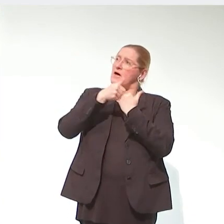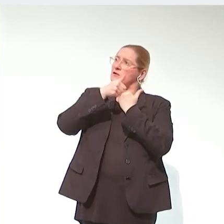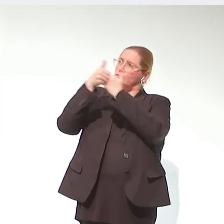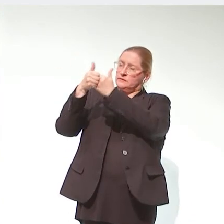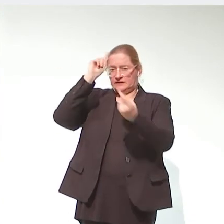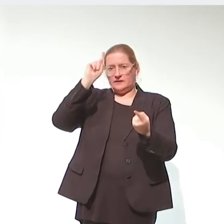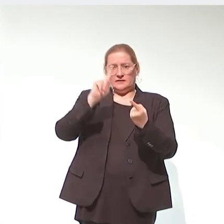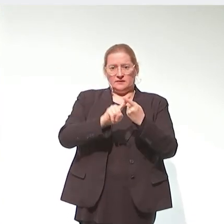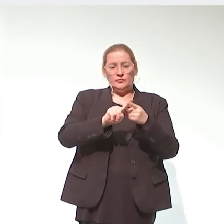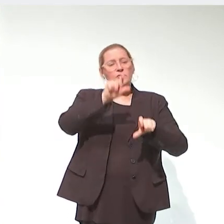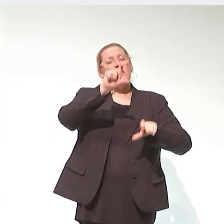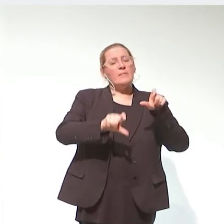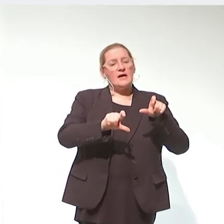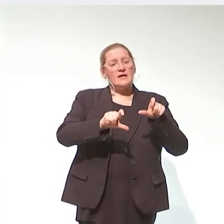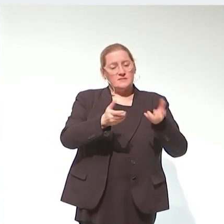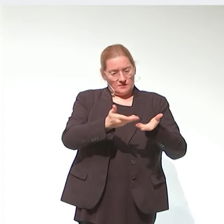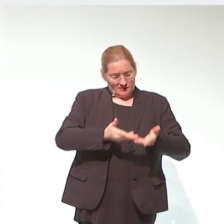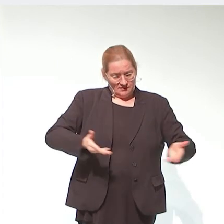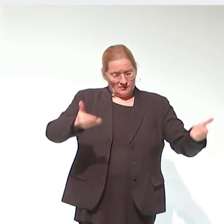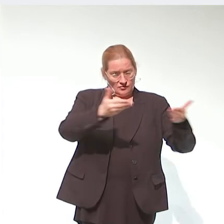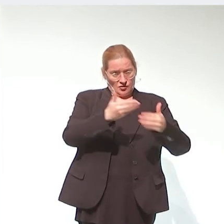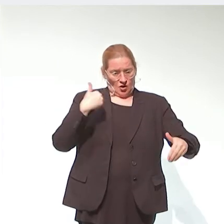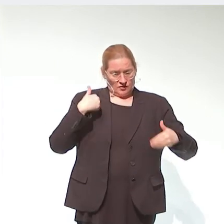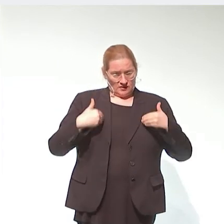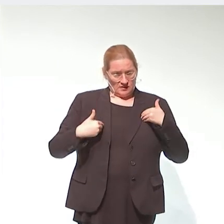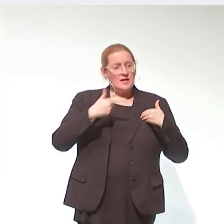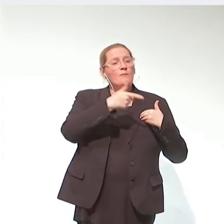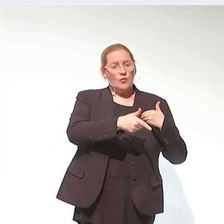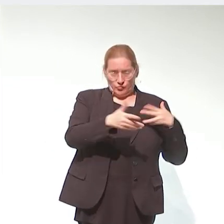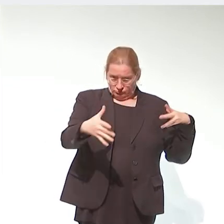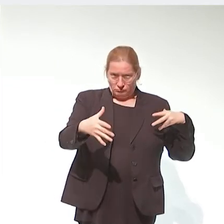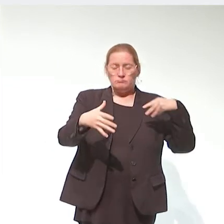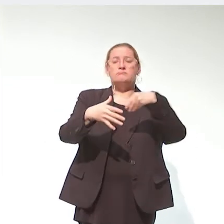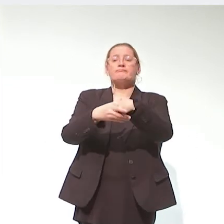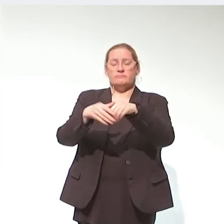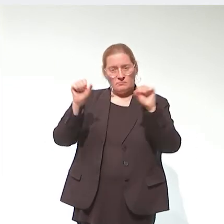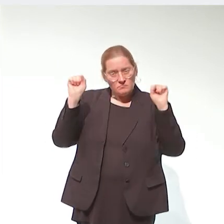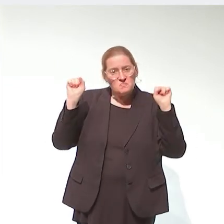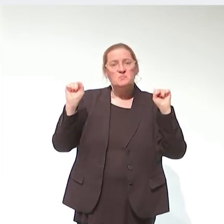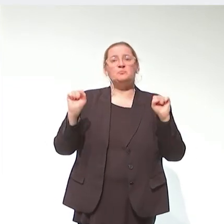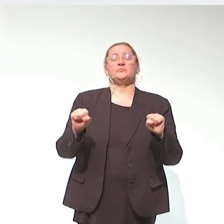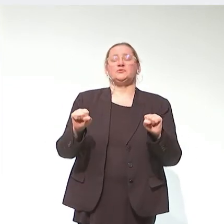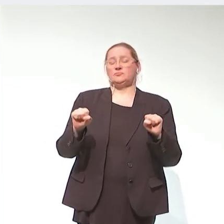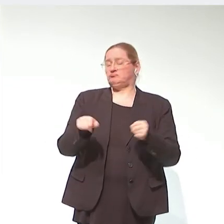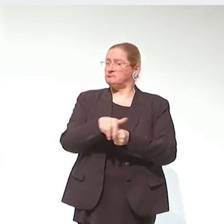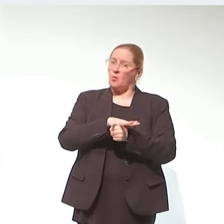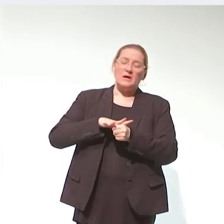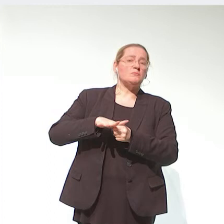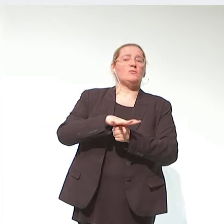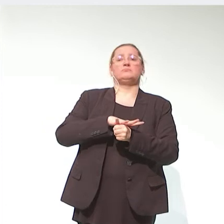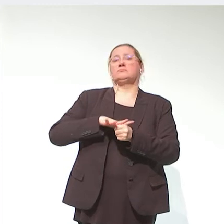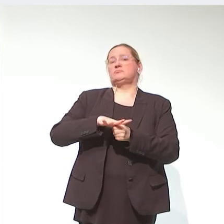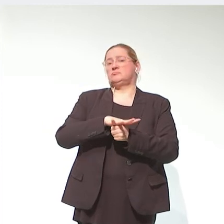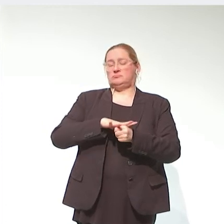to participate in classes with alternative formats. All of